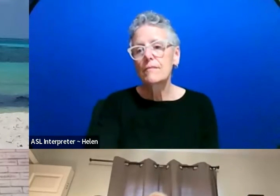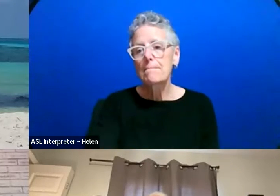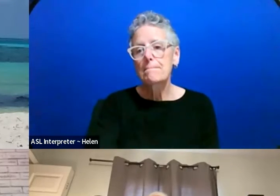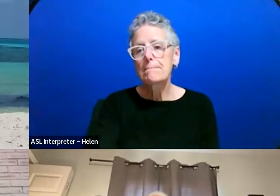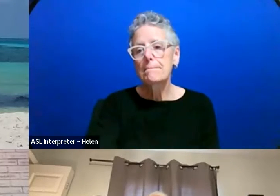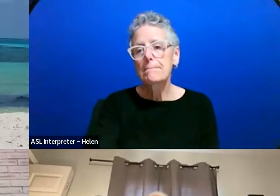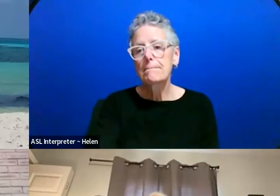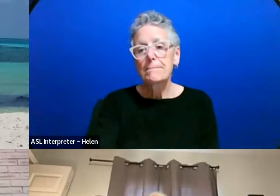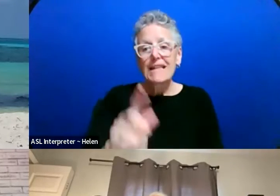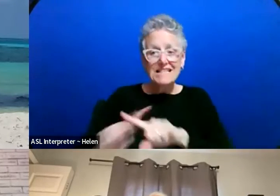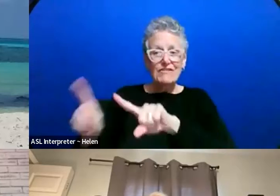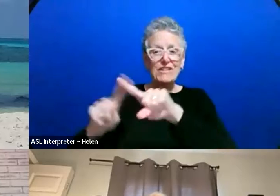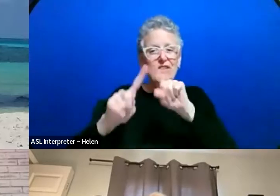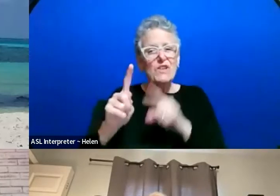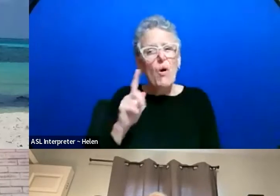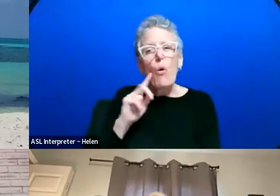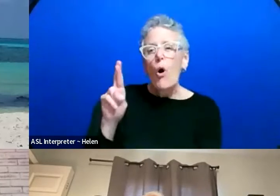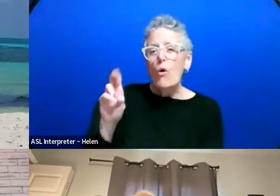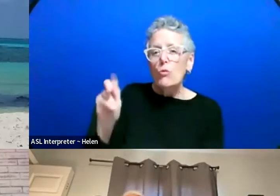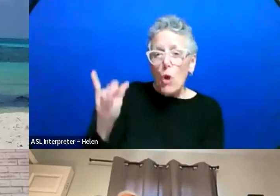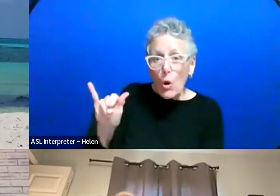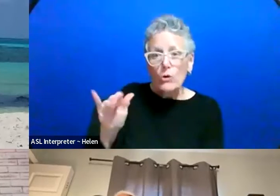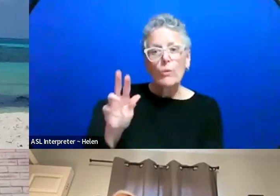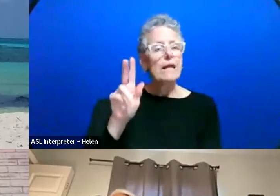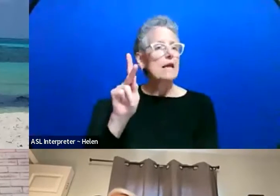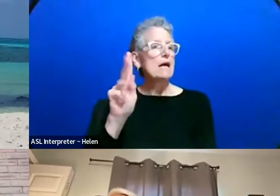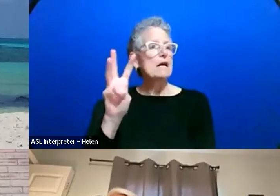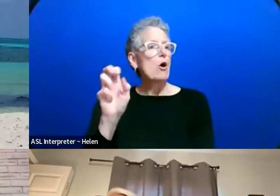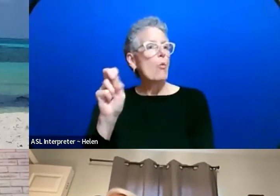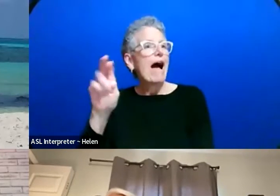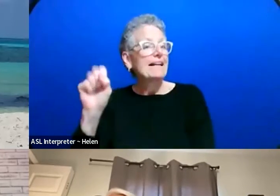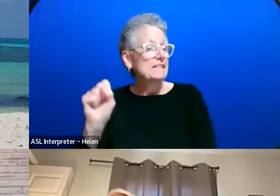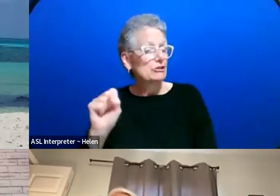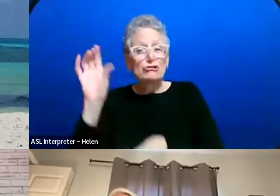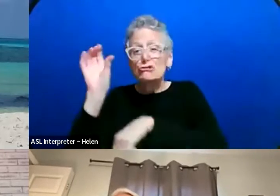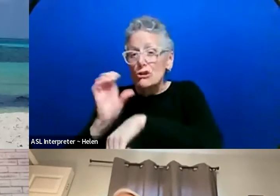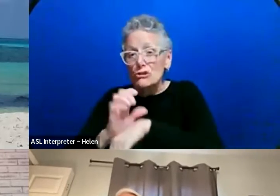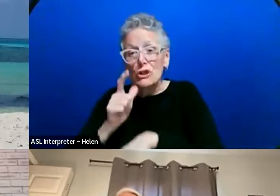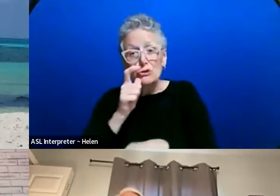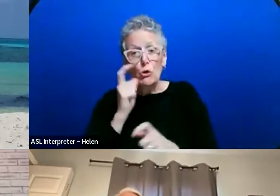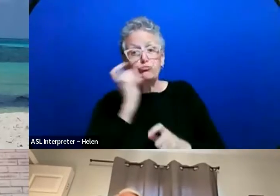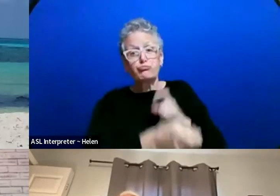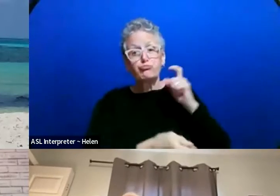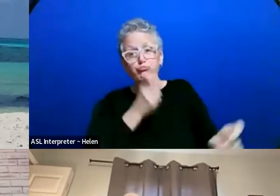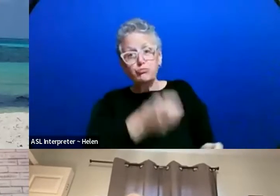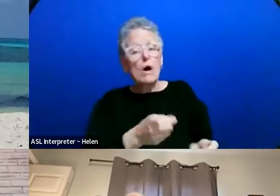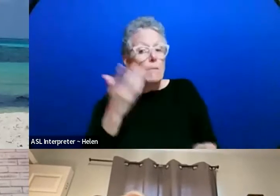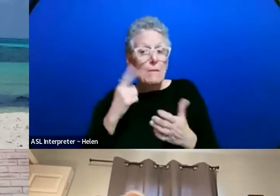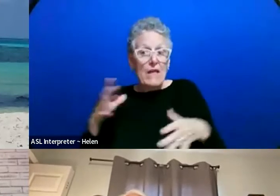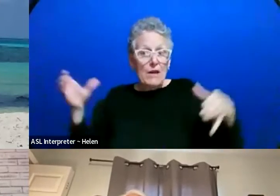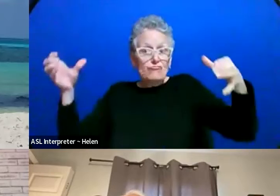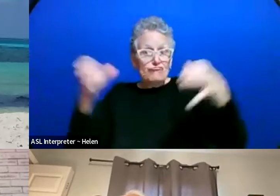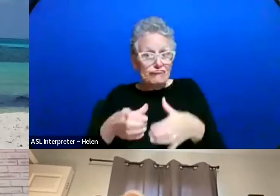like, there's a lot of small clubs or even churches or something like that, that may get together